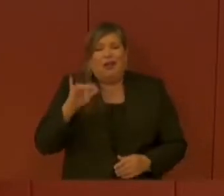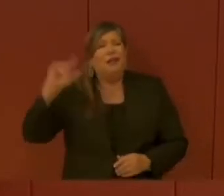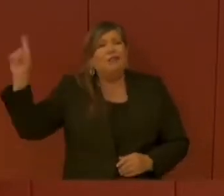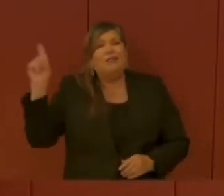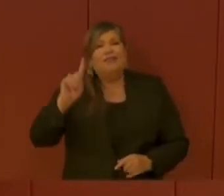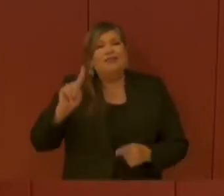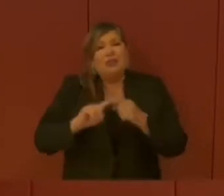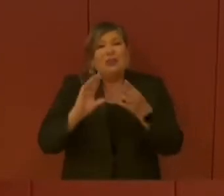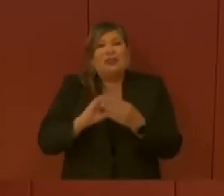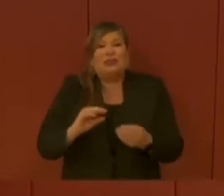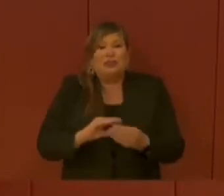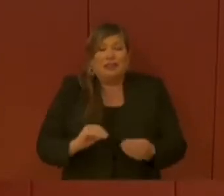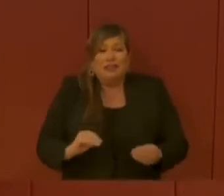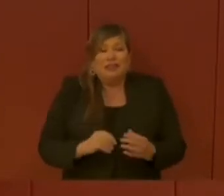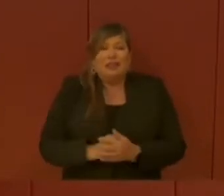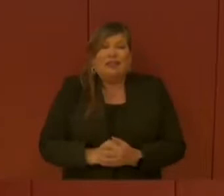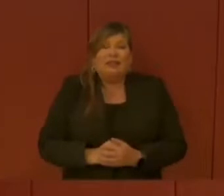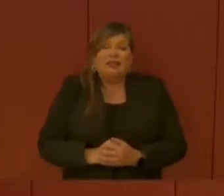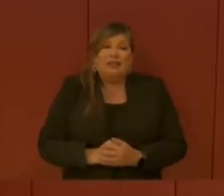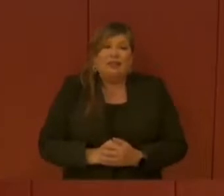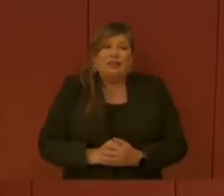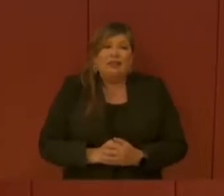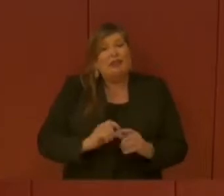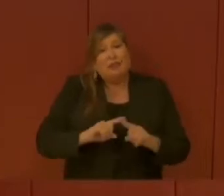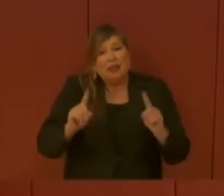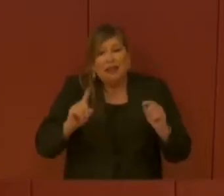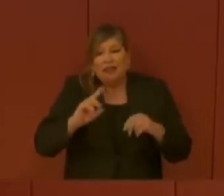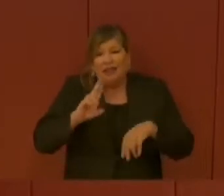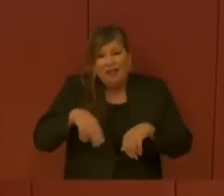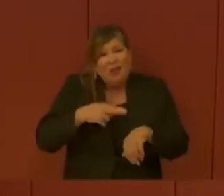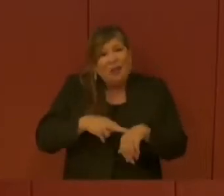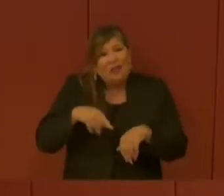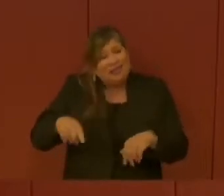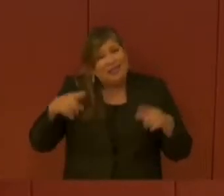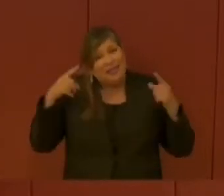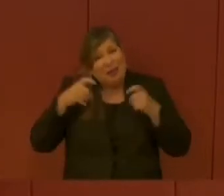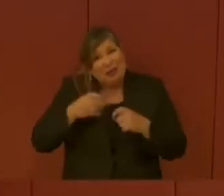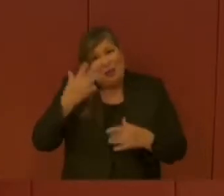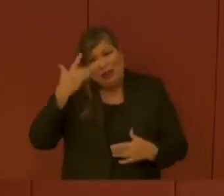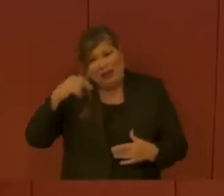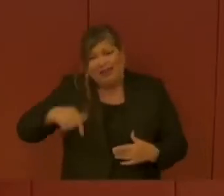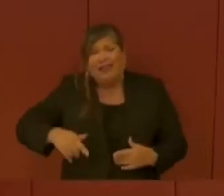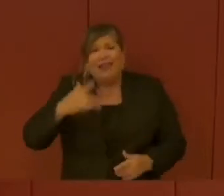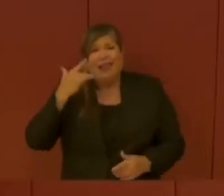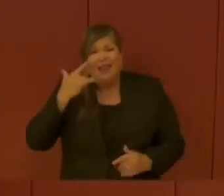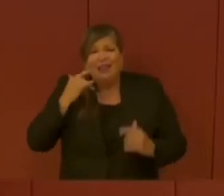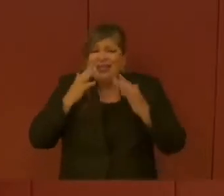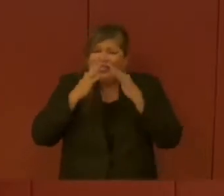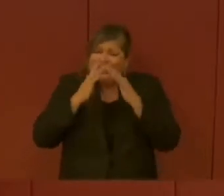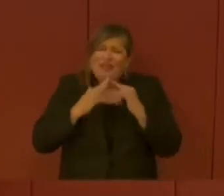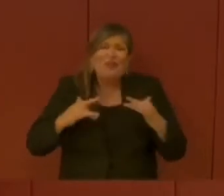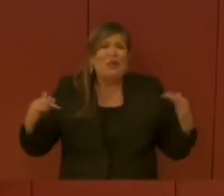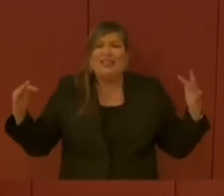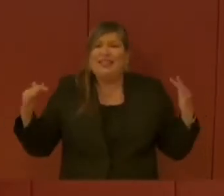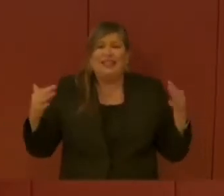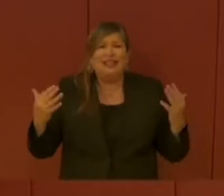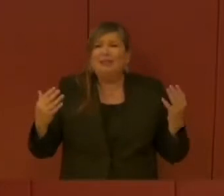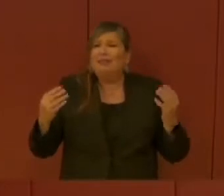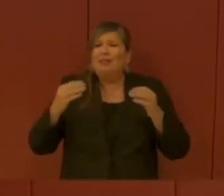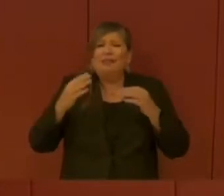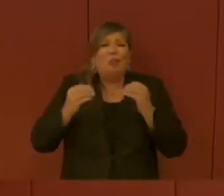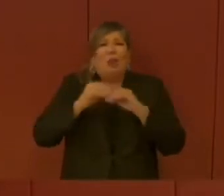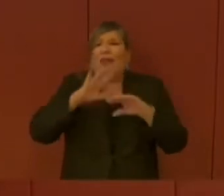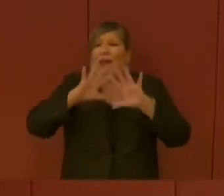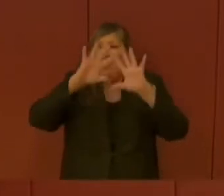it should be complex in a state that happens to be the most diverse state in the world's most diverse democracy. It